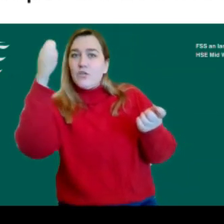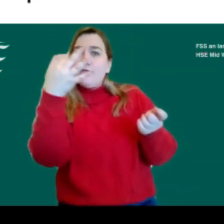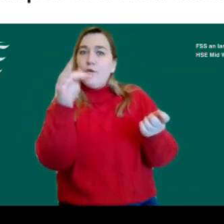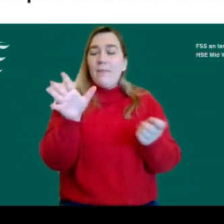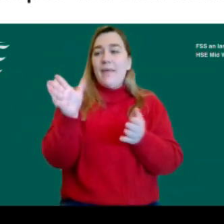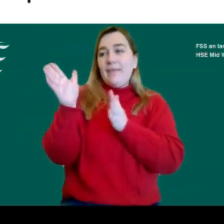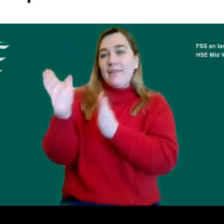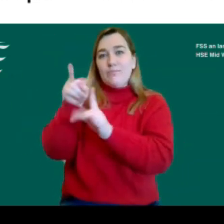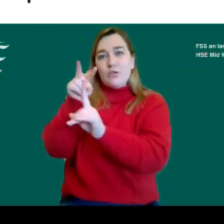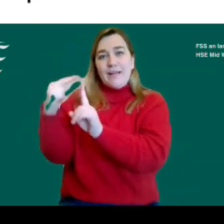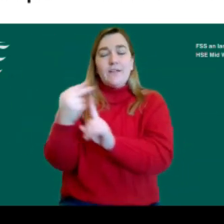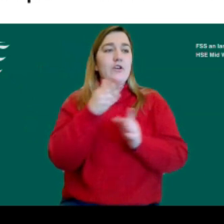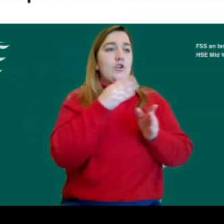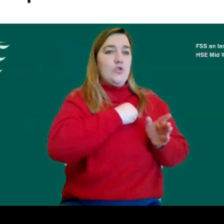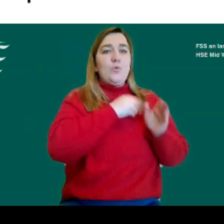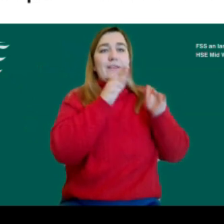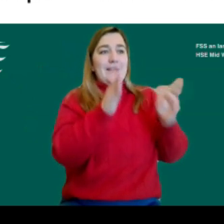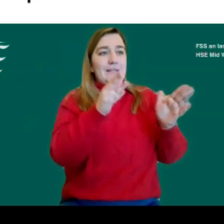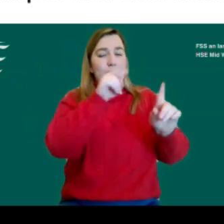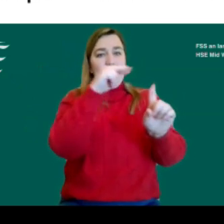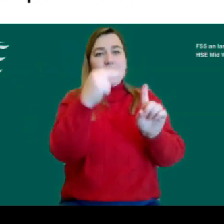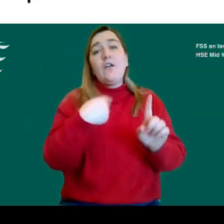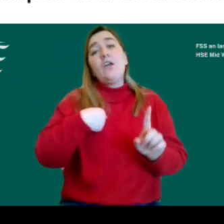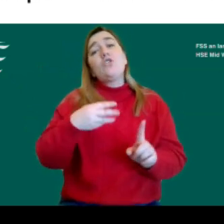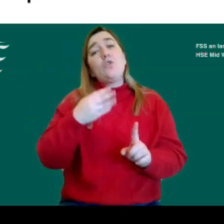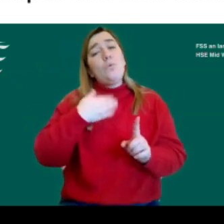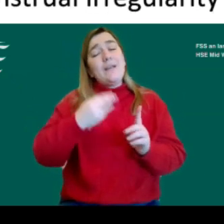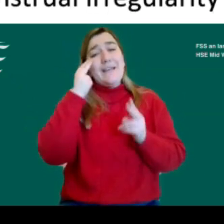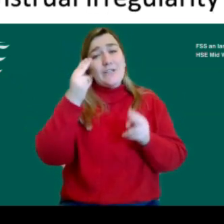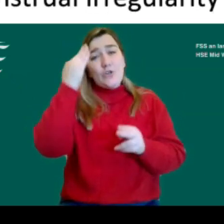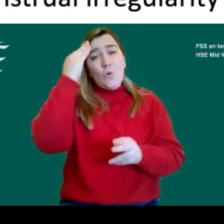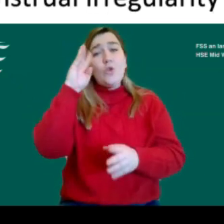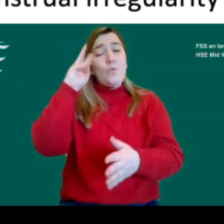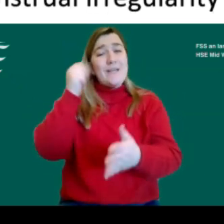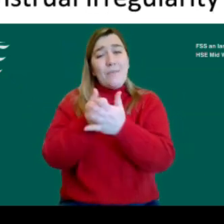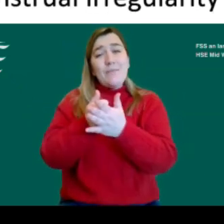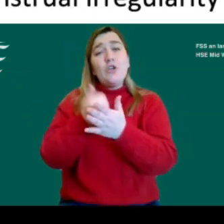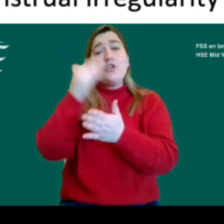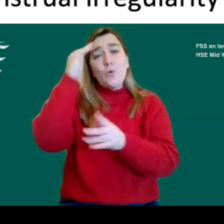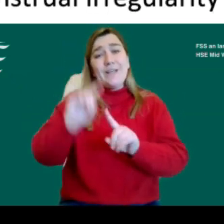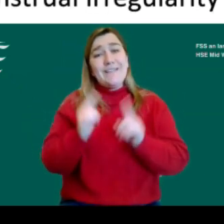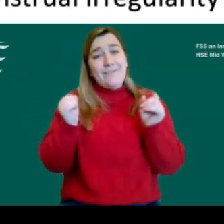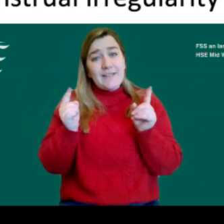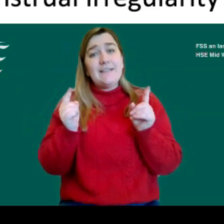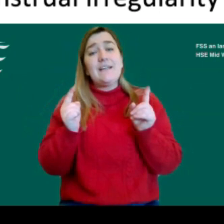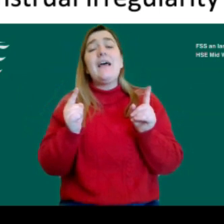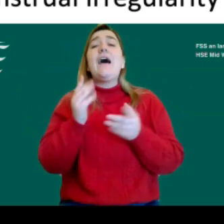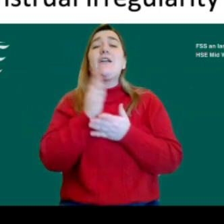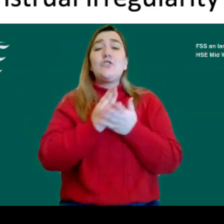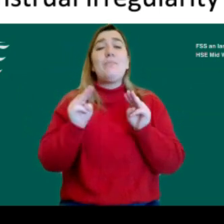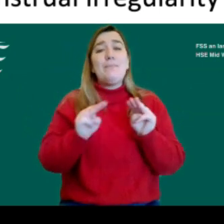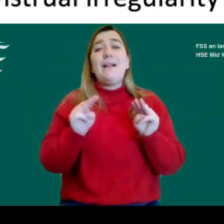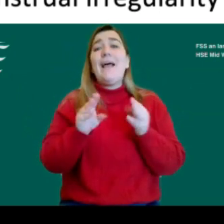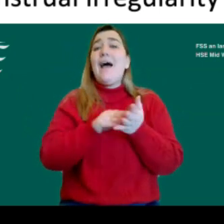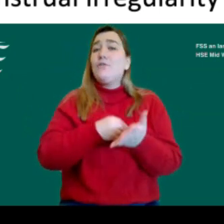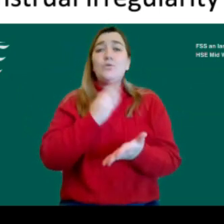to be careful. Like, HRT can't solve everything. And there are some people that have to stop their HRT because they get complex medical issues. So the GP is going to take your history, go through how you got